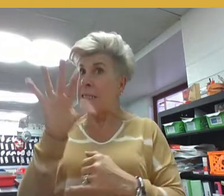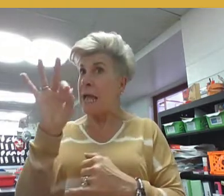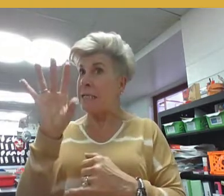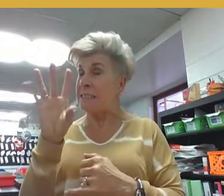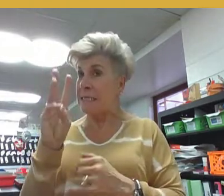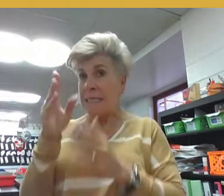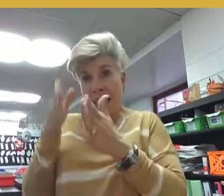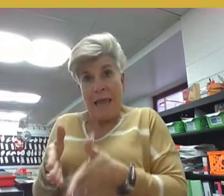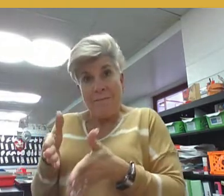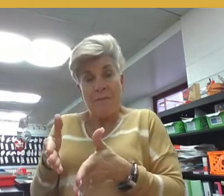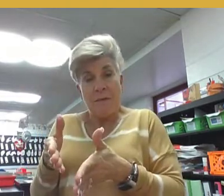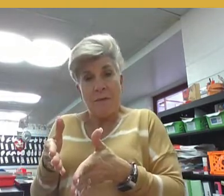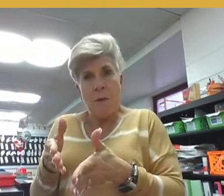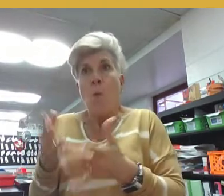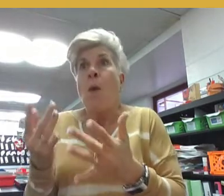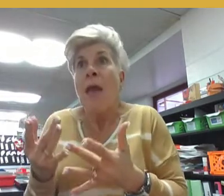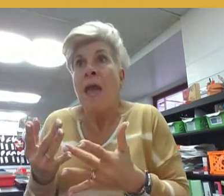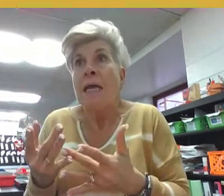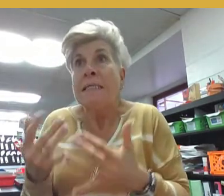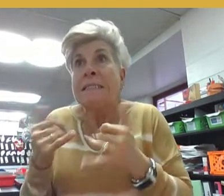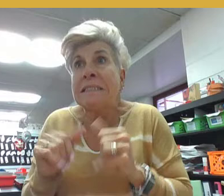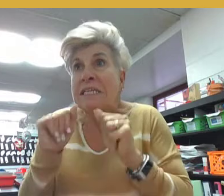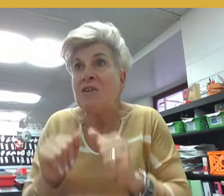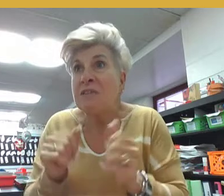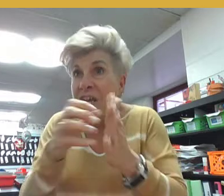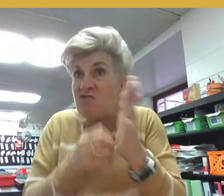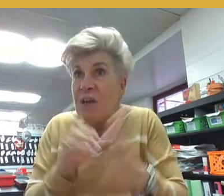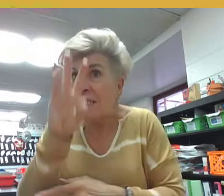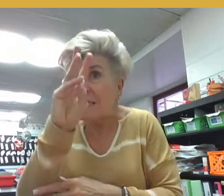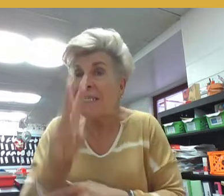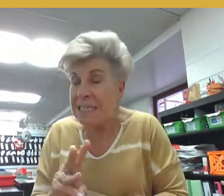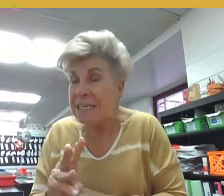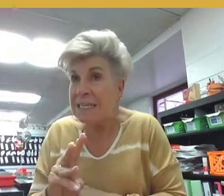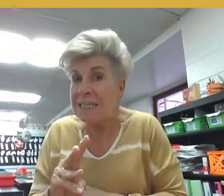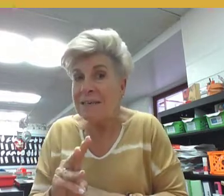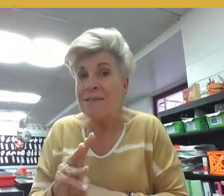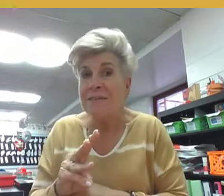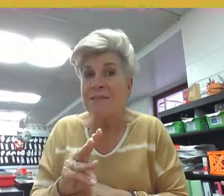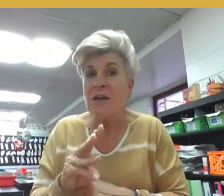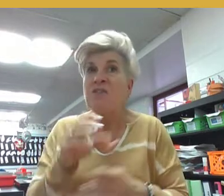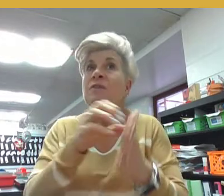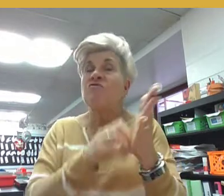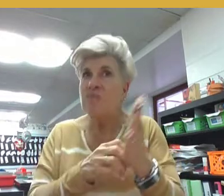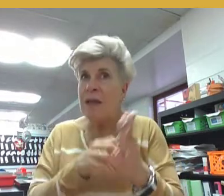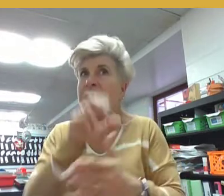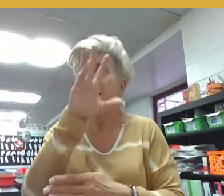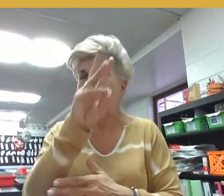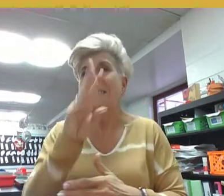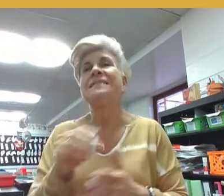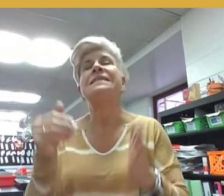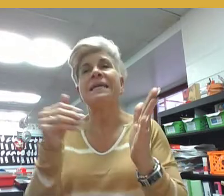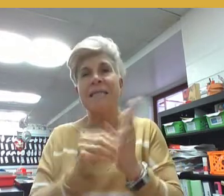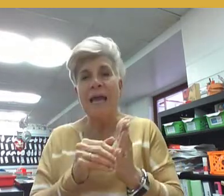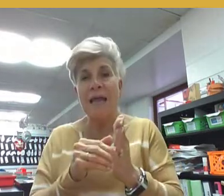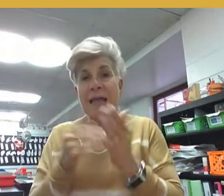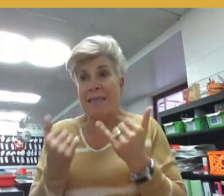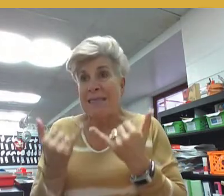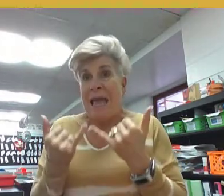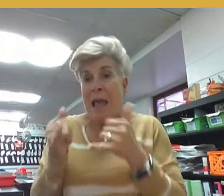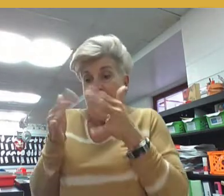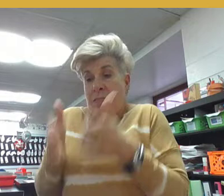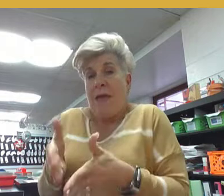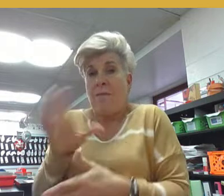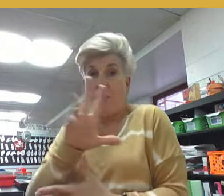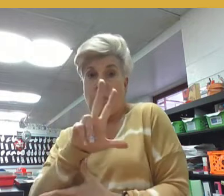sixths. Now we have 9 sixths. But wait, that's still a fraction greater than 1. So take out another whole.